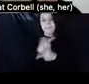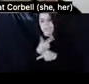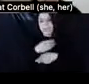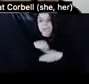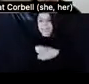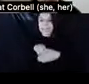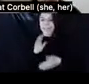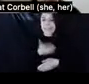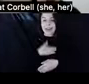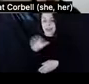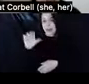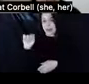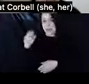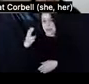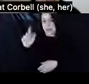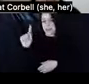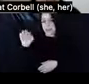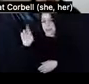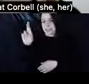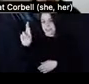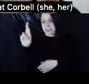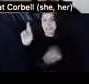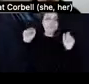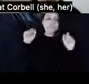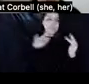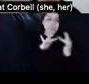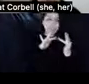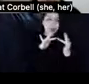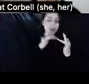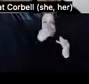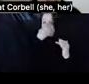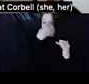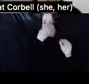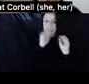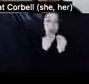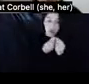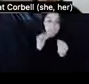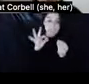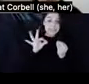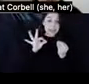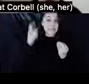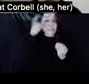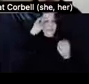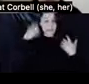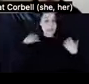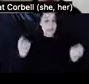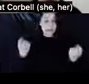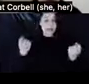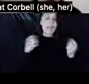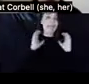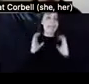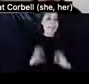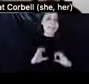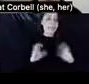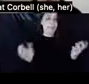you can also contact the New York State Office of Mental Health Customer Relations line, and then you can contact the legal service,